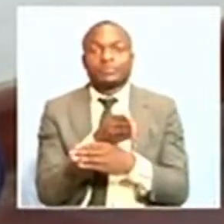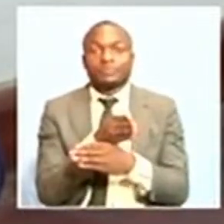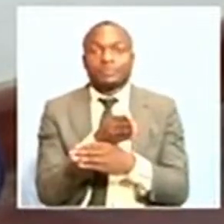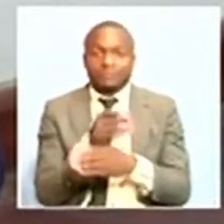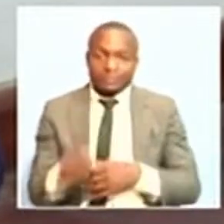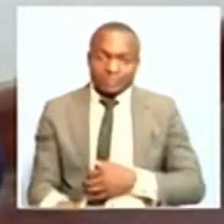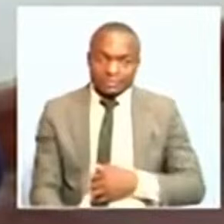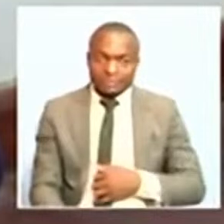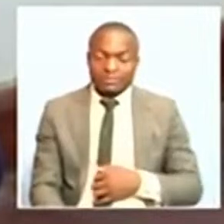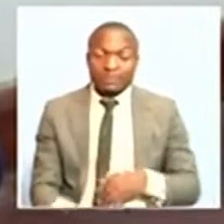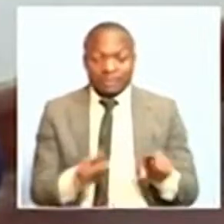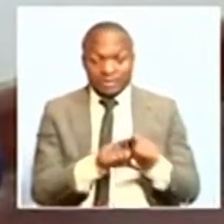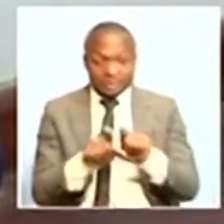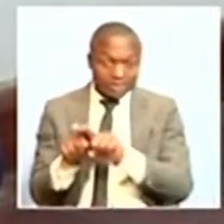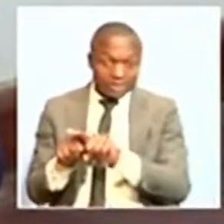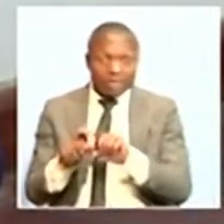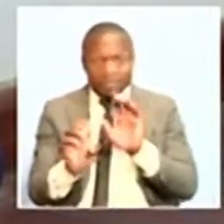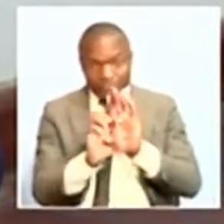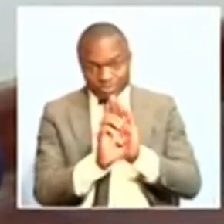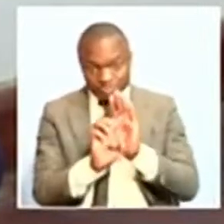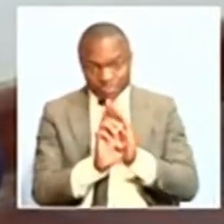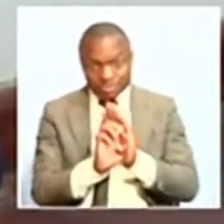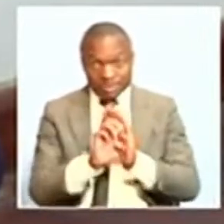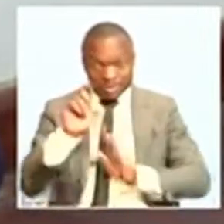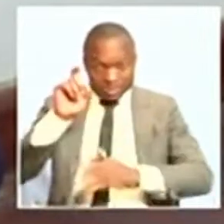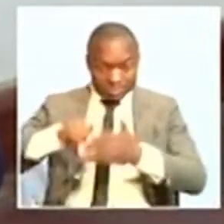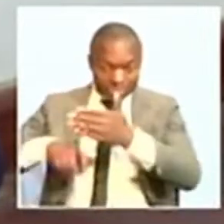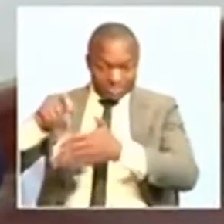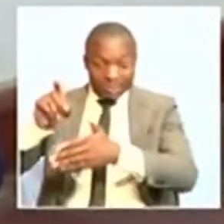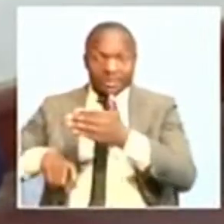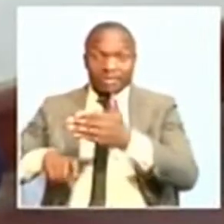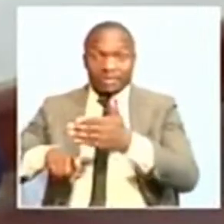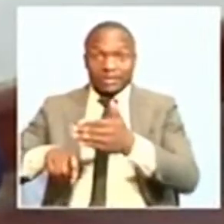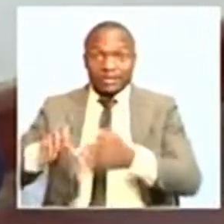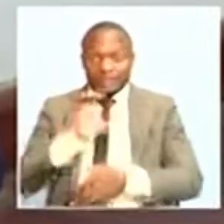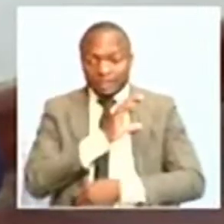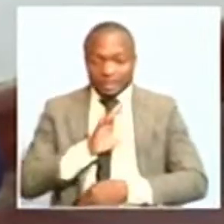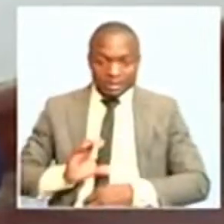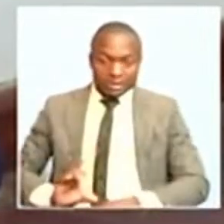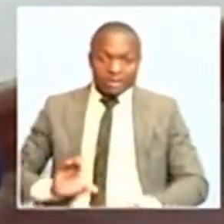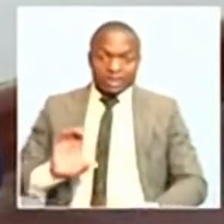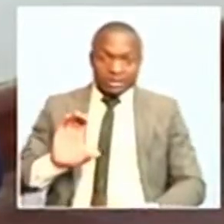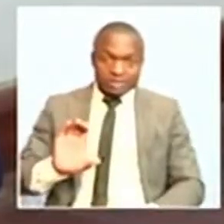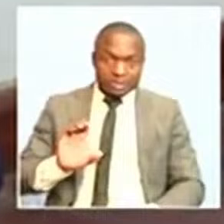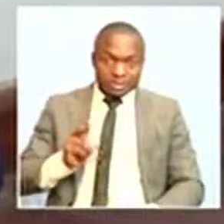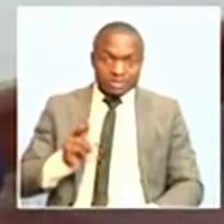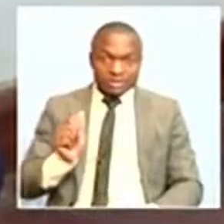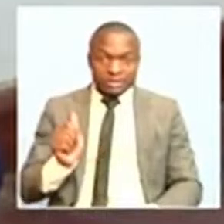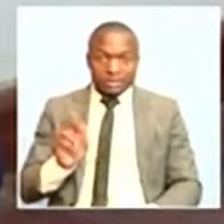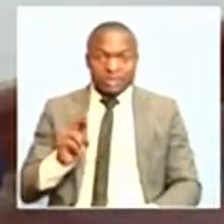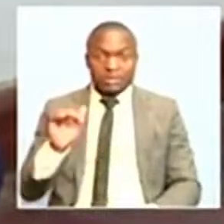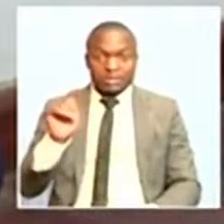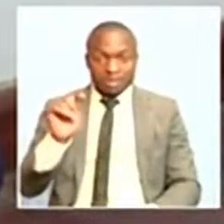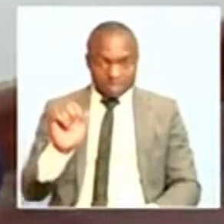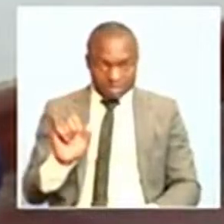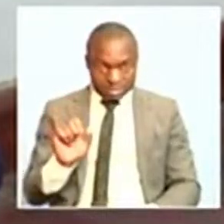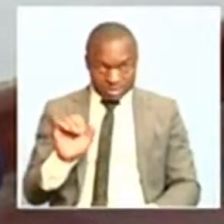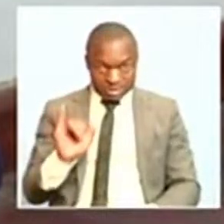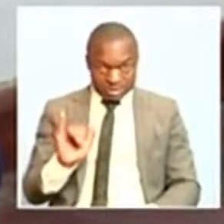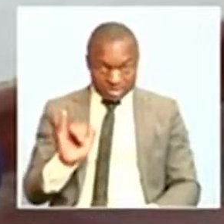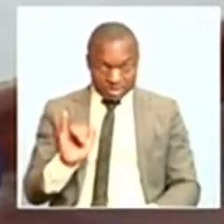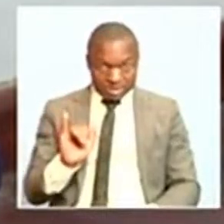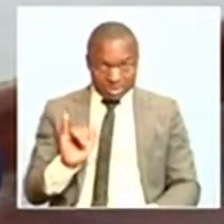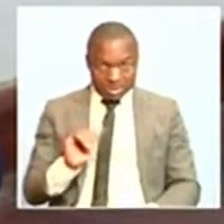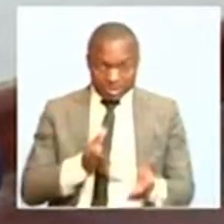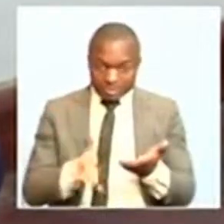strategic, or also, for example, tax entities such as charities who collect